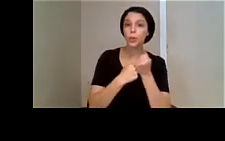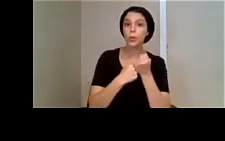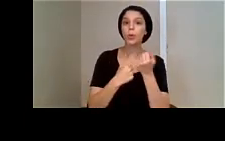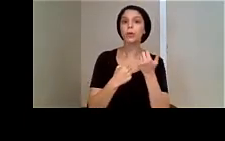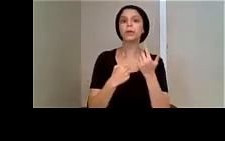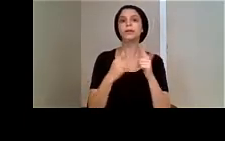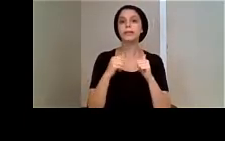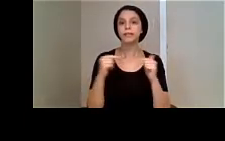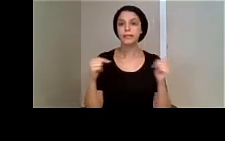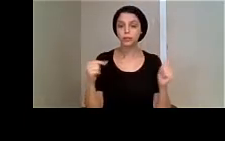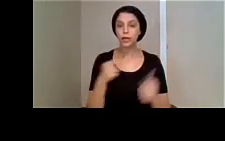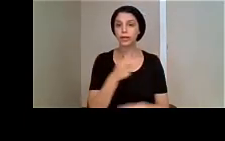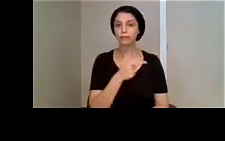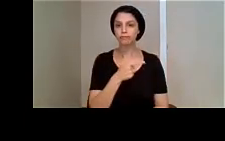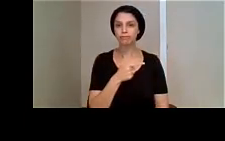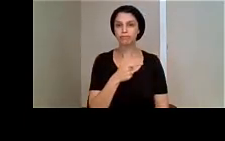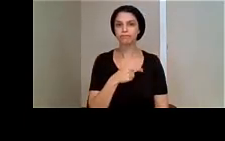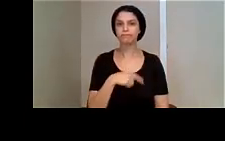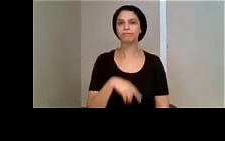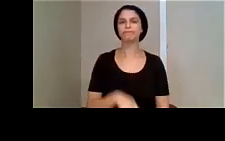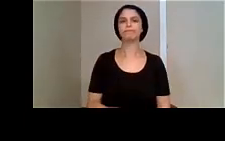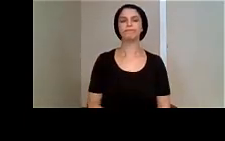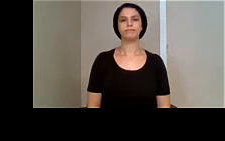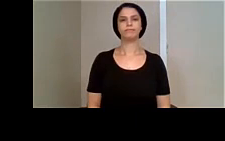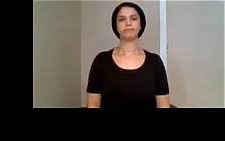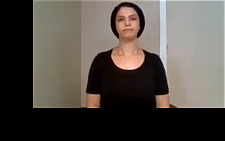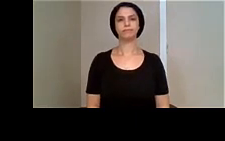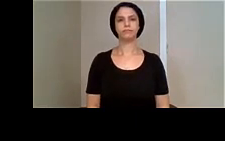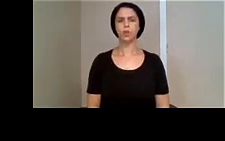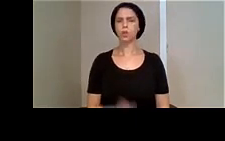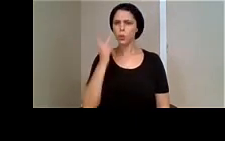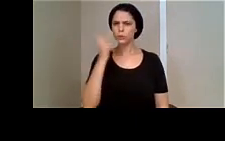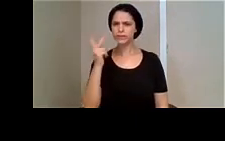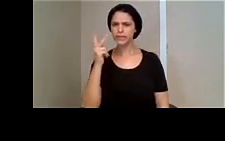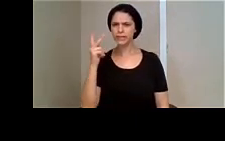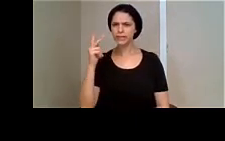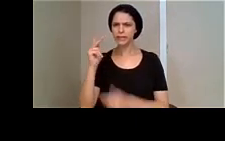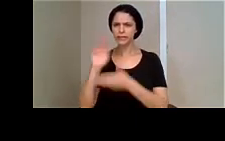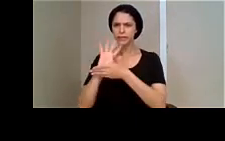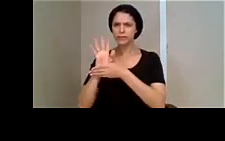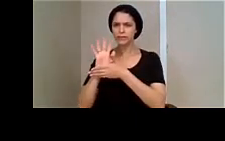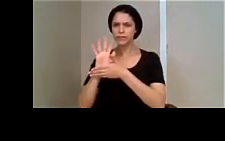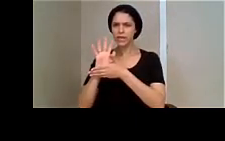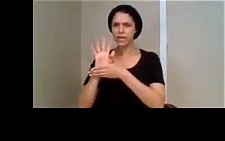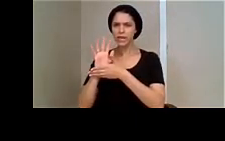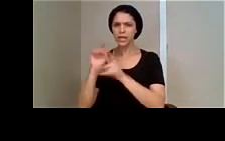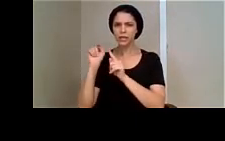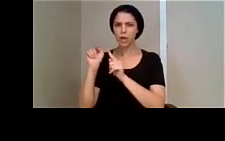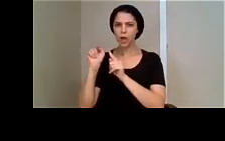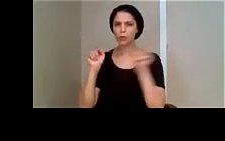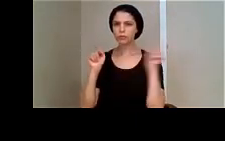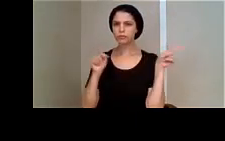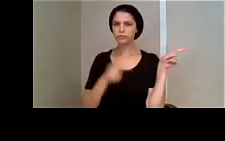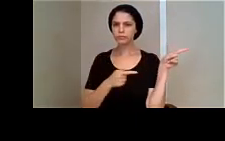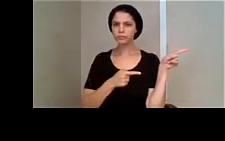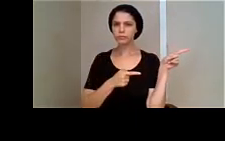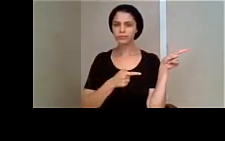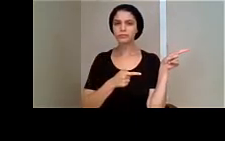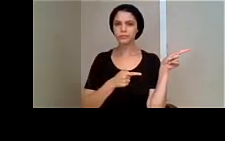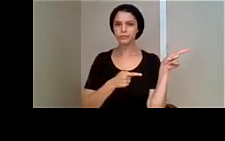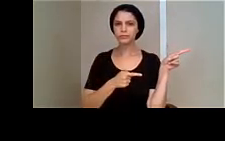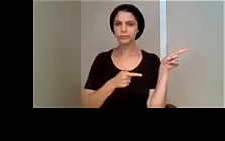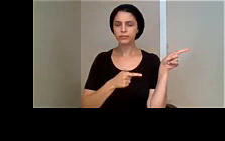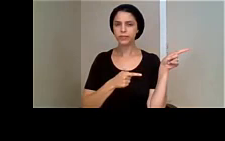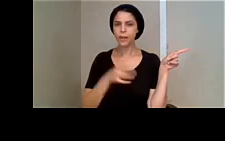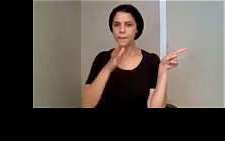languages. There's the parent view support guide, but there's the schedule document that we showed here earlier, but there's the